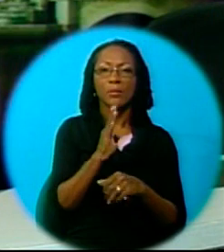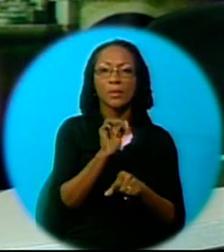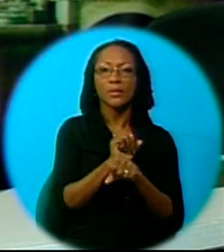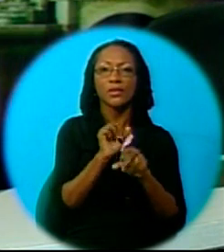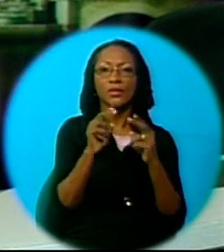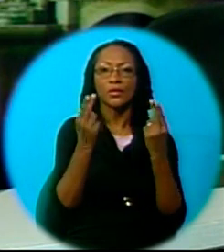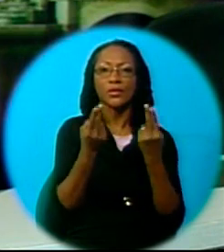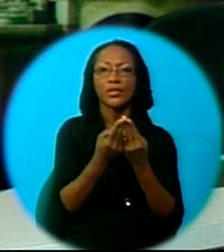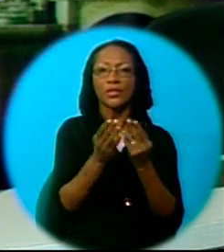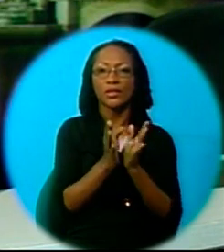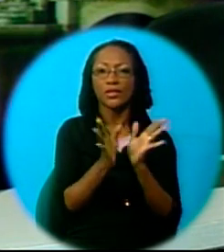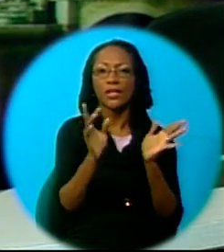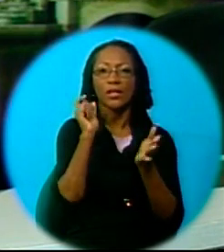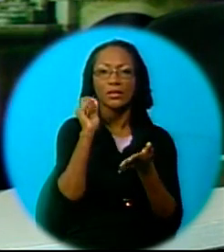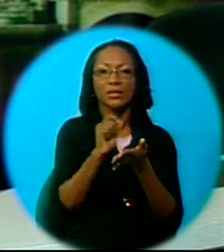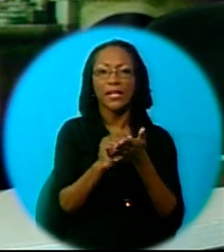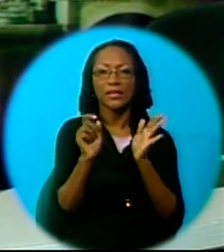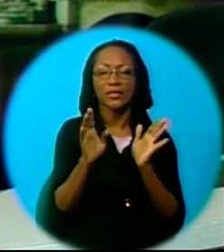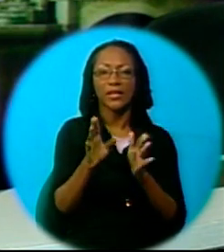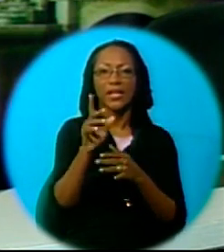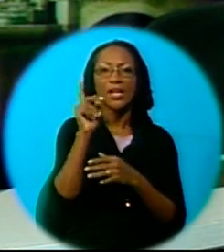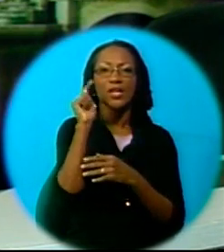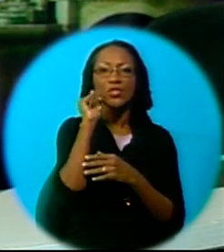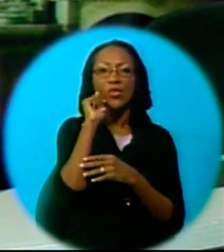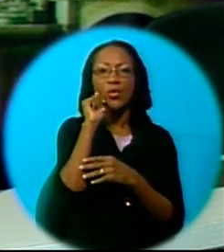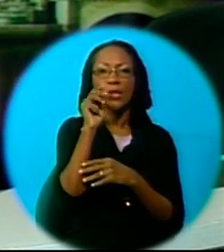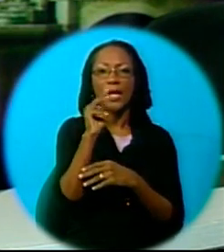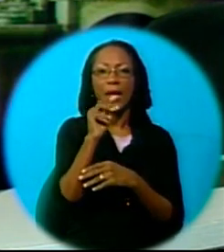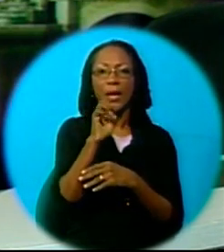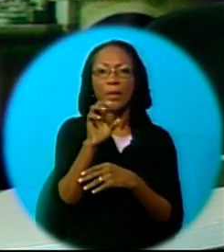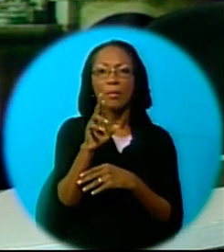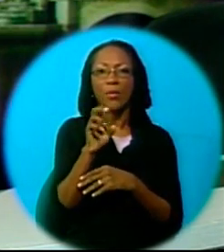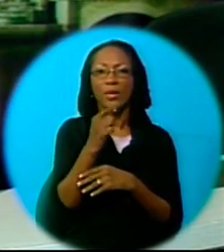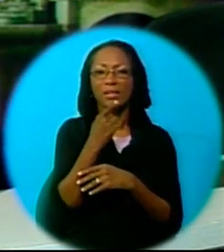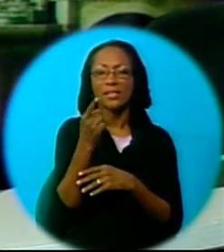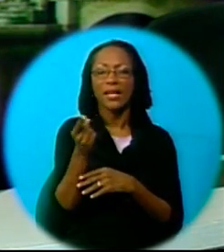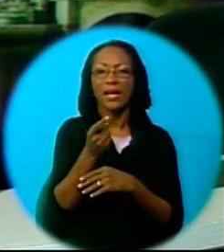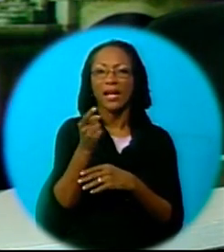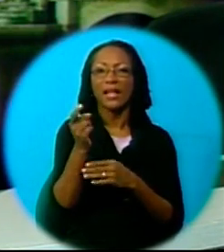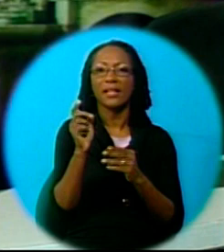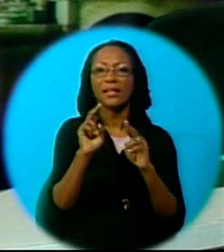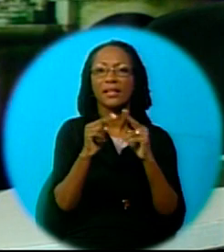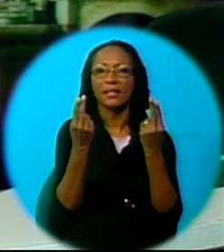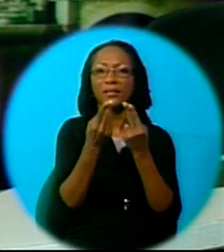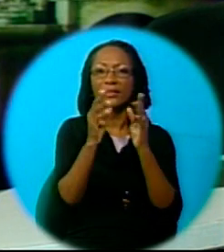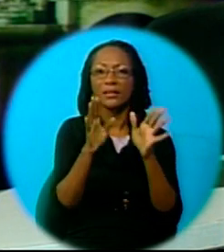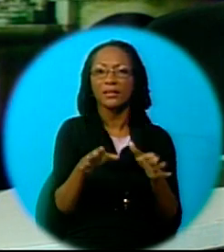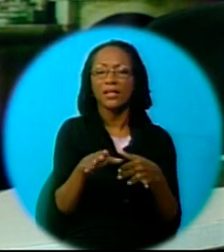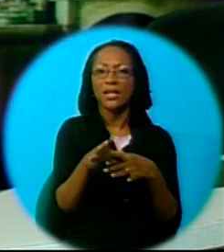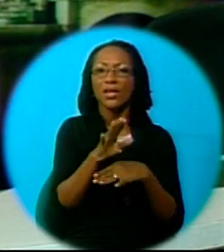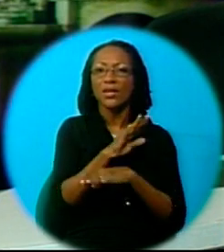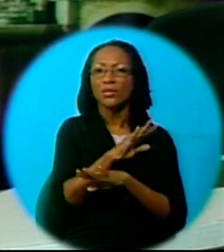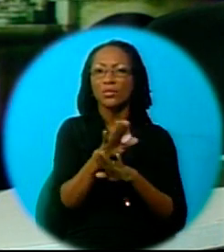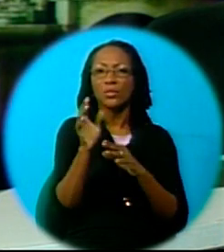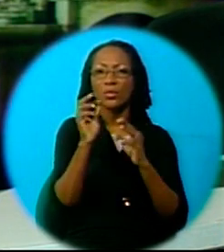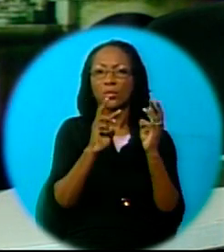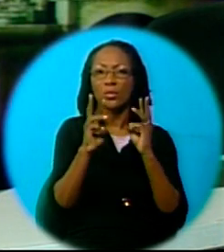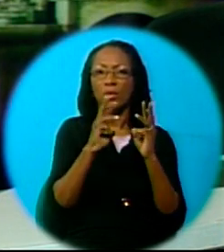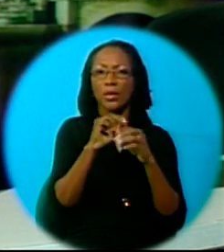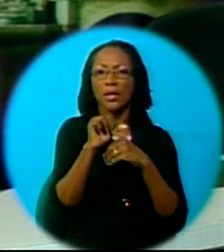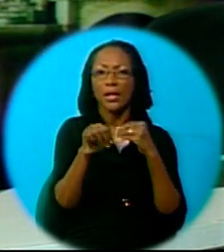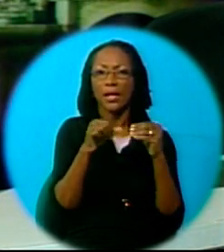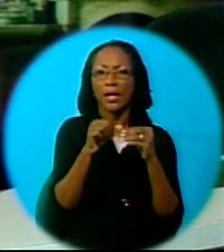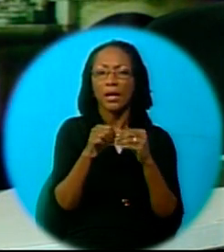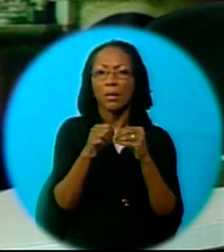Barbados Workers Union General Secretary Tony Moore is telling trade unionists not to be derailed by moves to replace